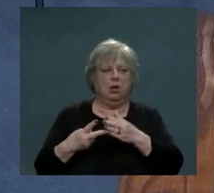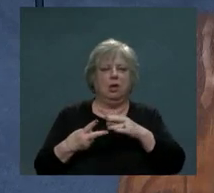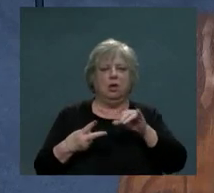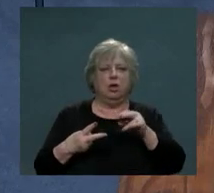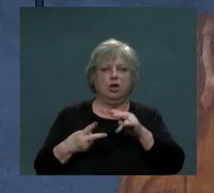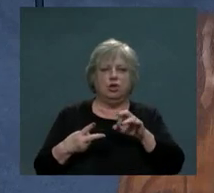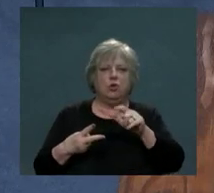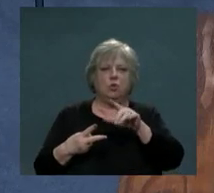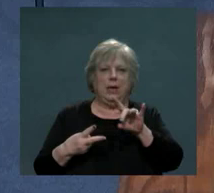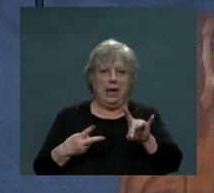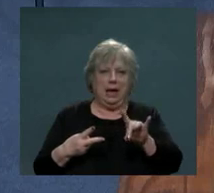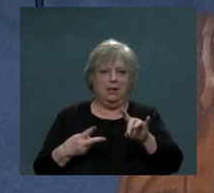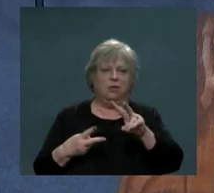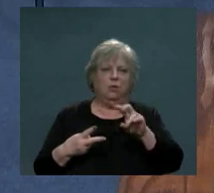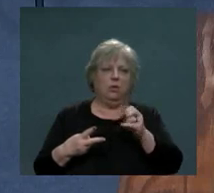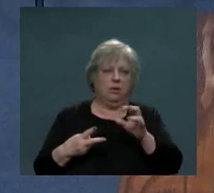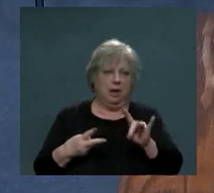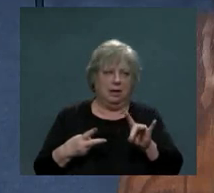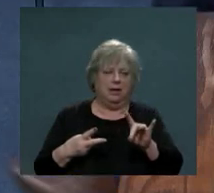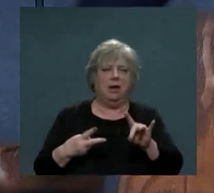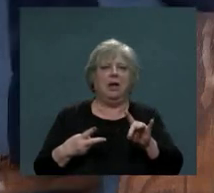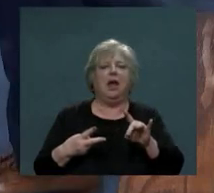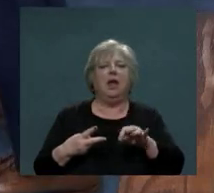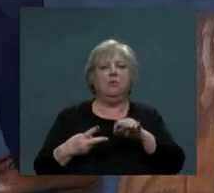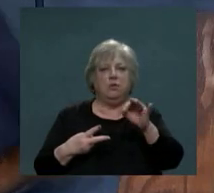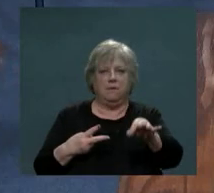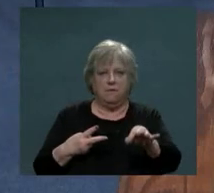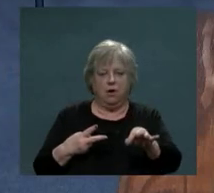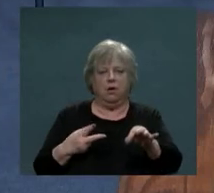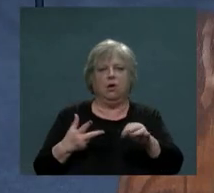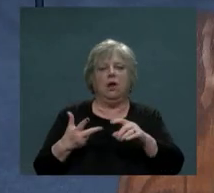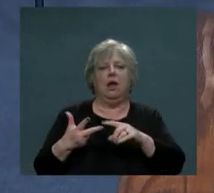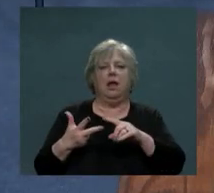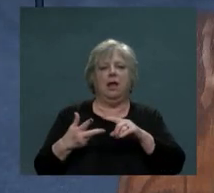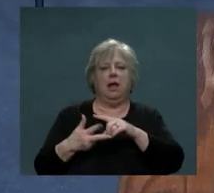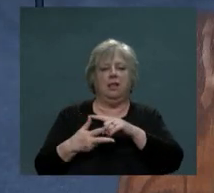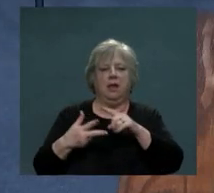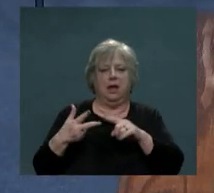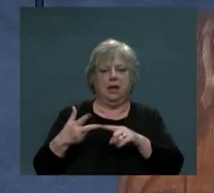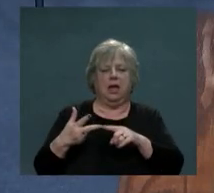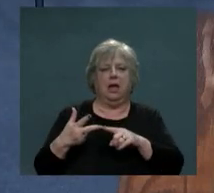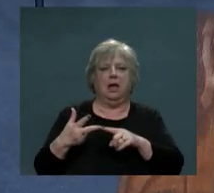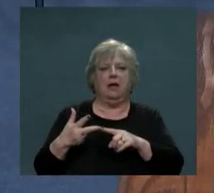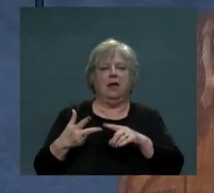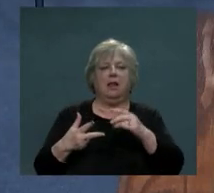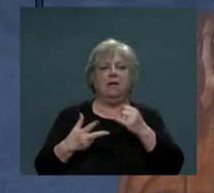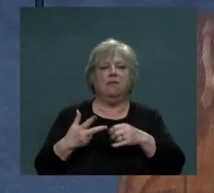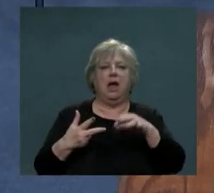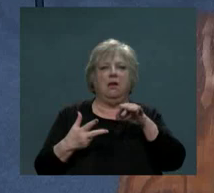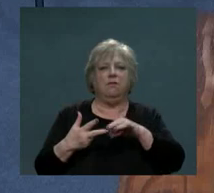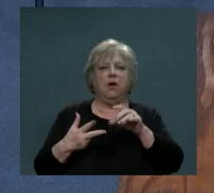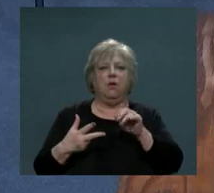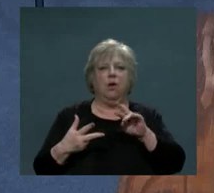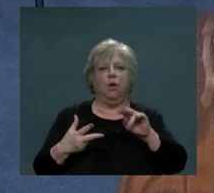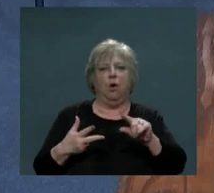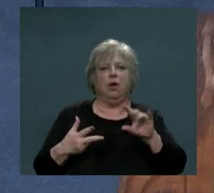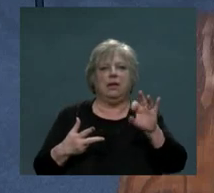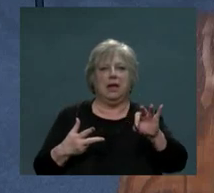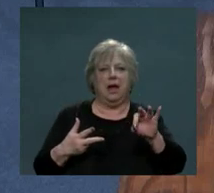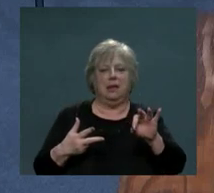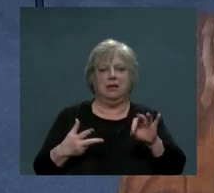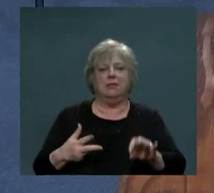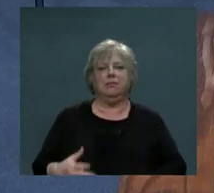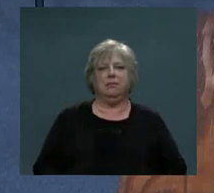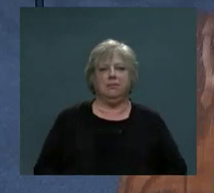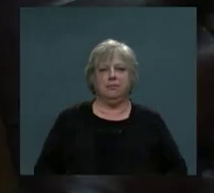June 28th of 2018. It was deferred, and then it came before for the final vote on August 9th.